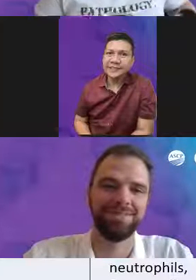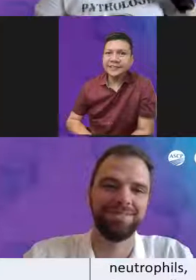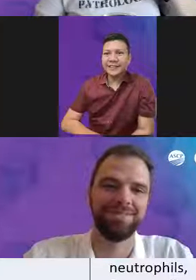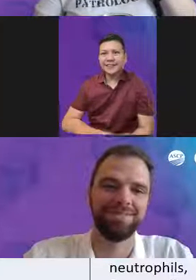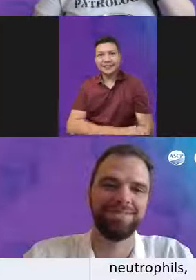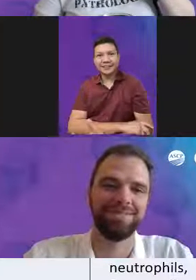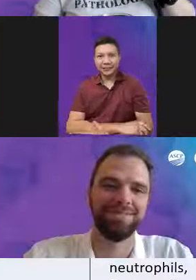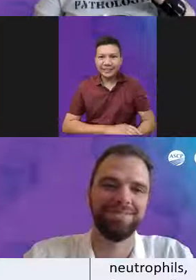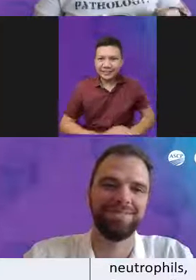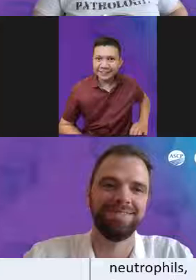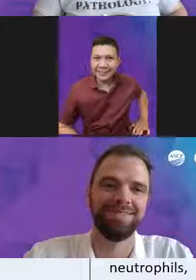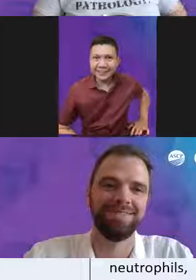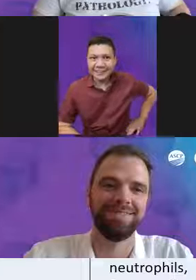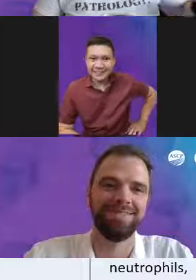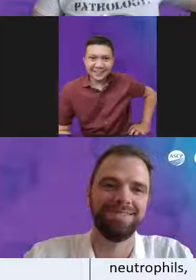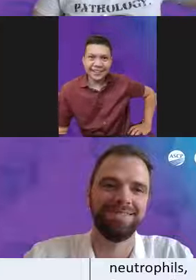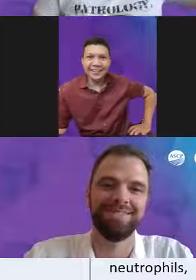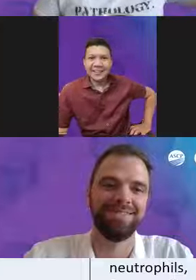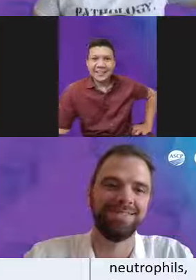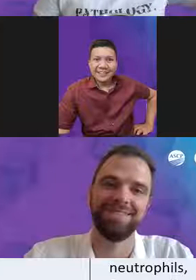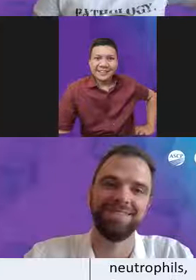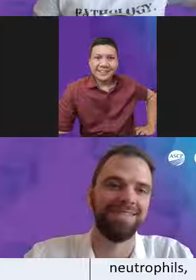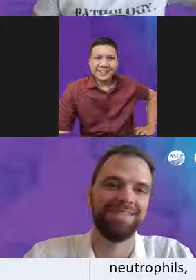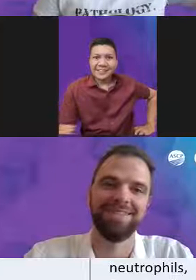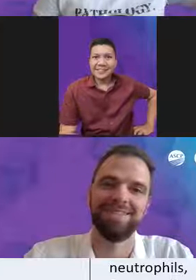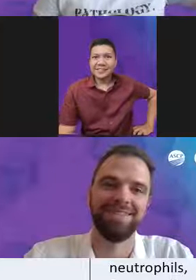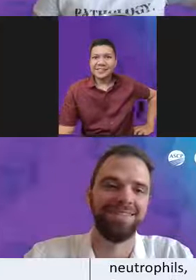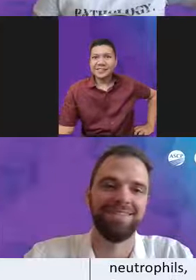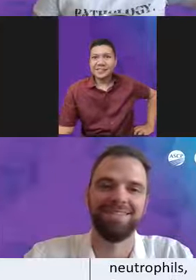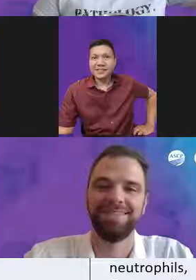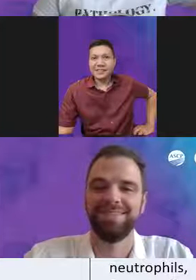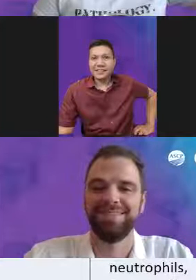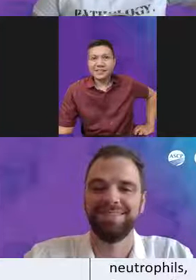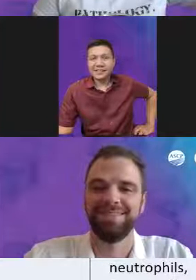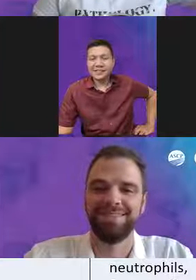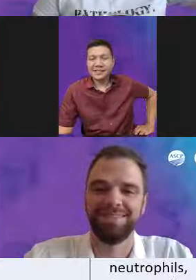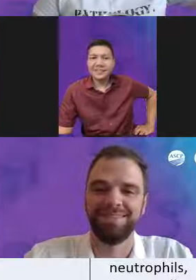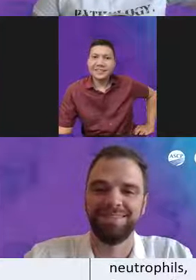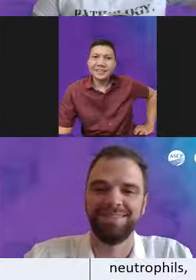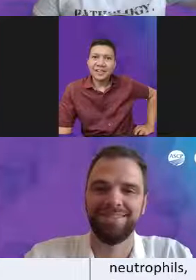be 26 seconds. Oh, yeah. It was last week. It was